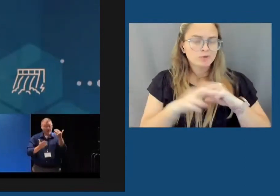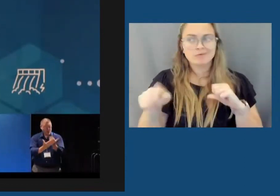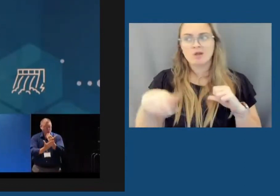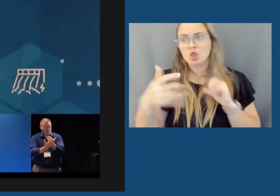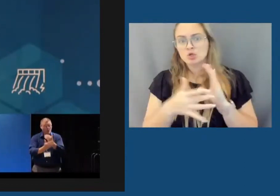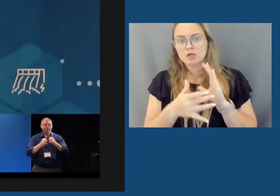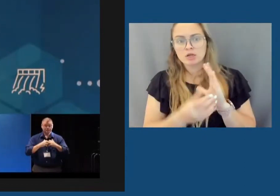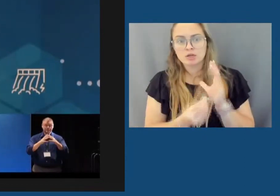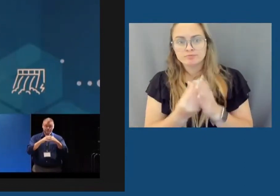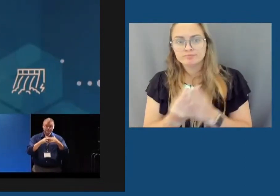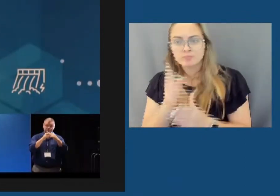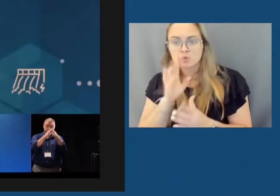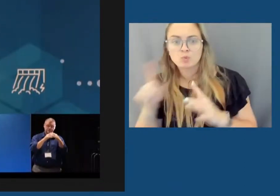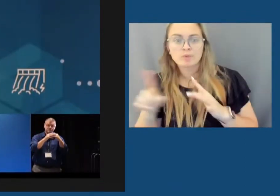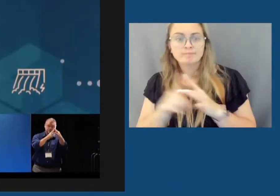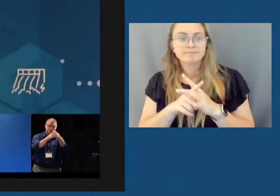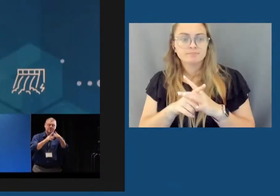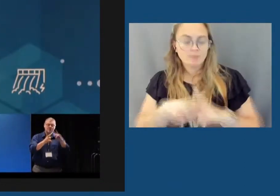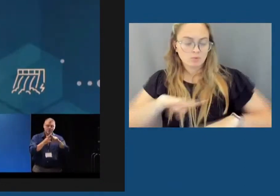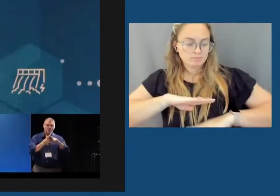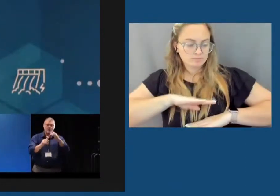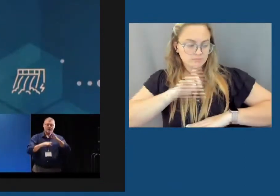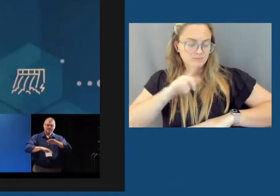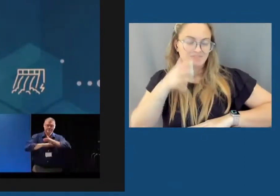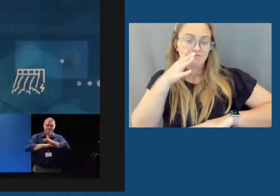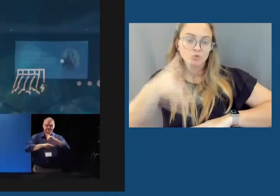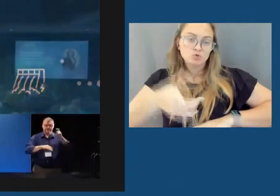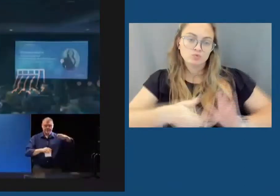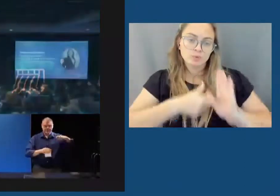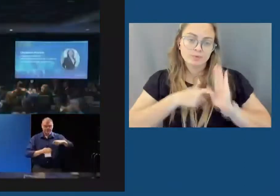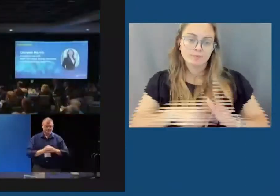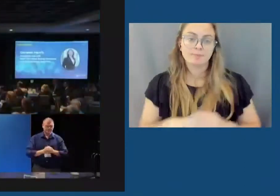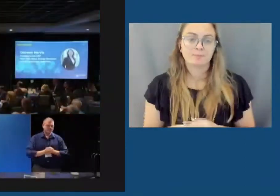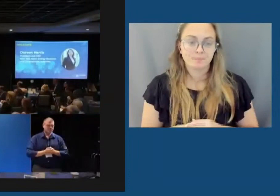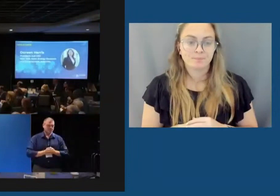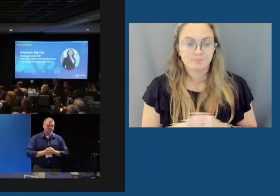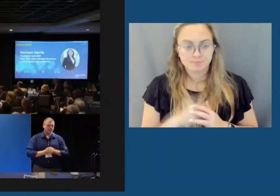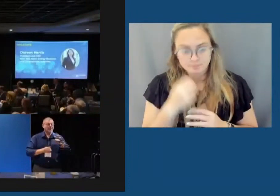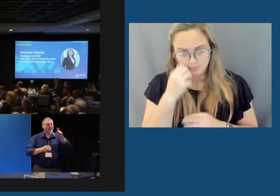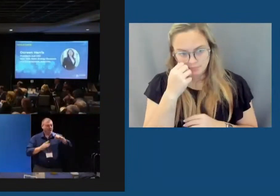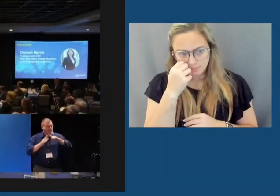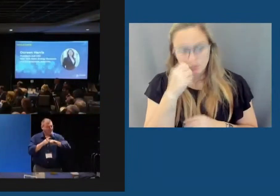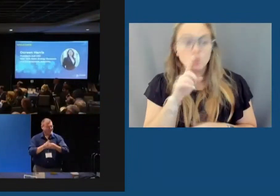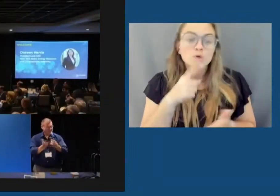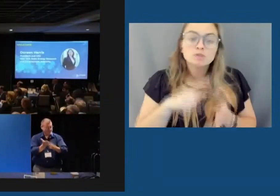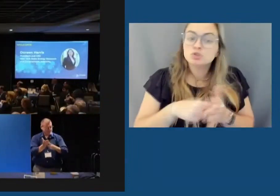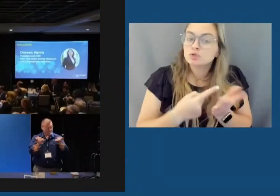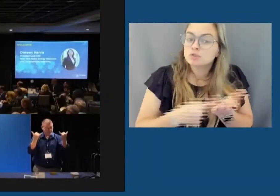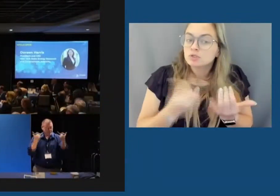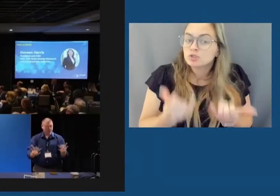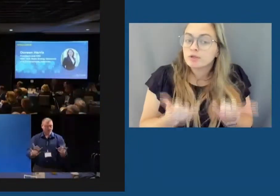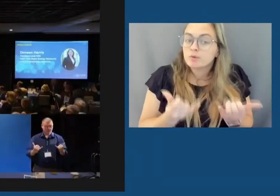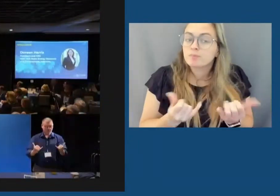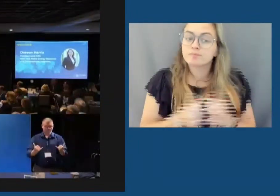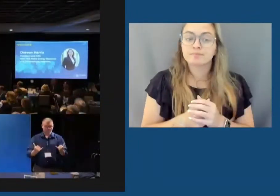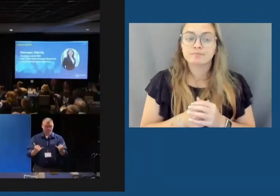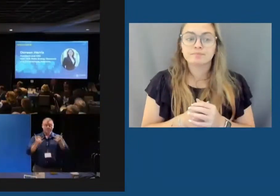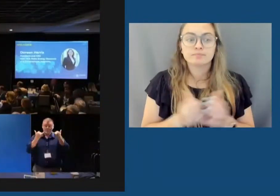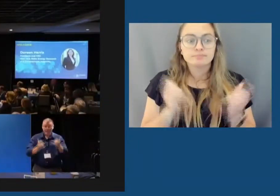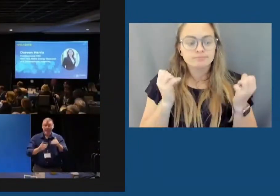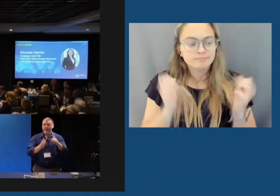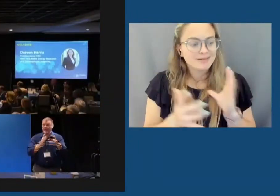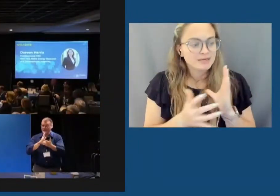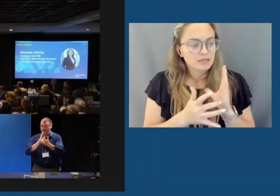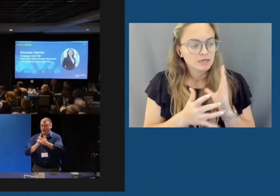can contribute to meet this future demand. We need to start these discussions now, even with many of these